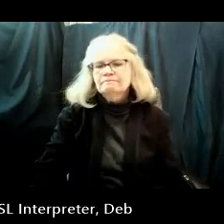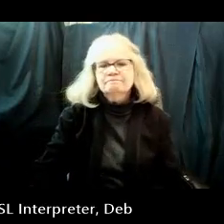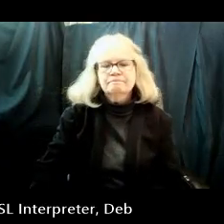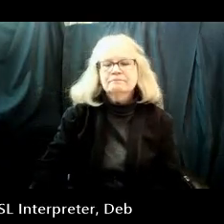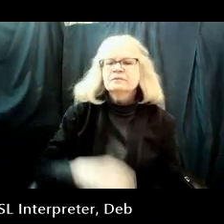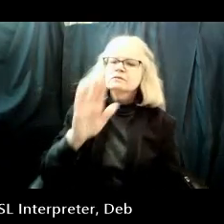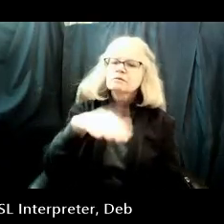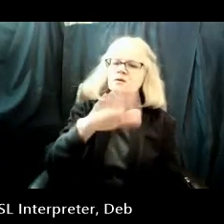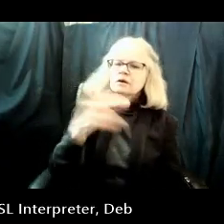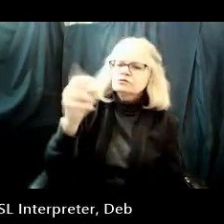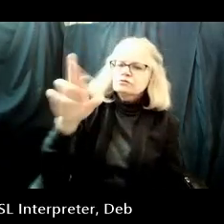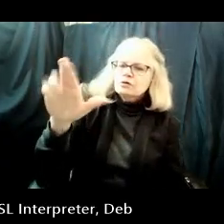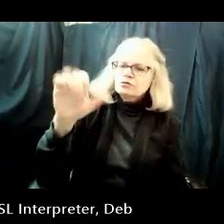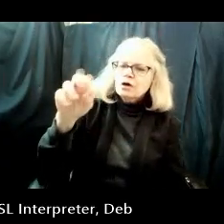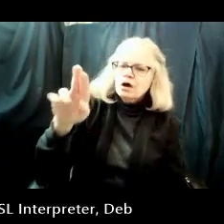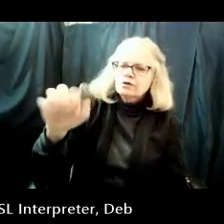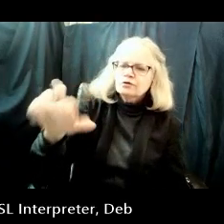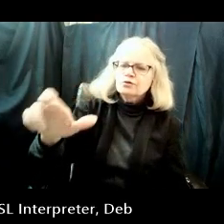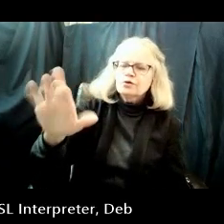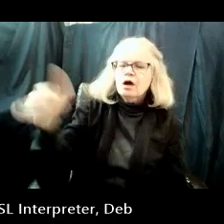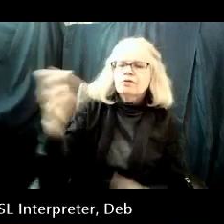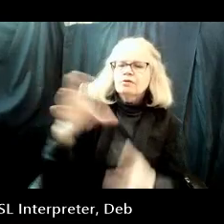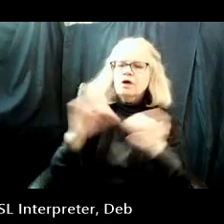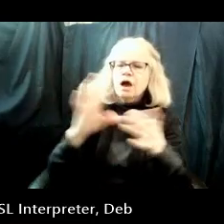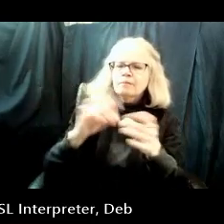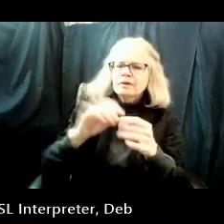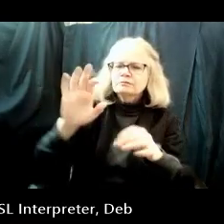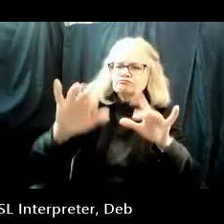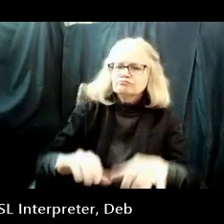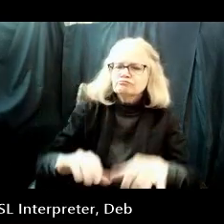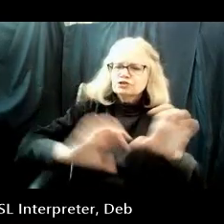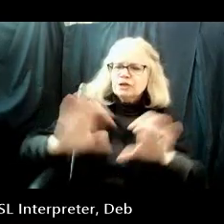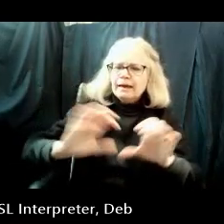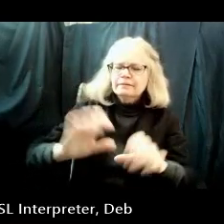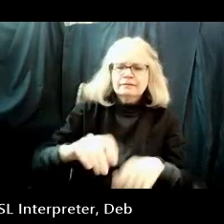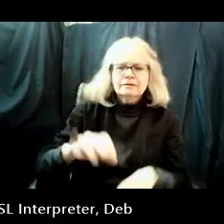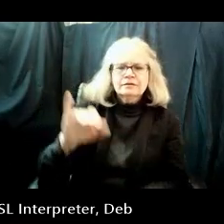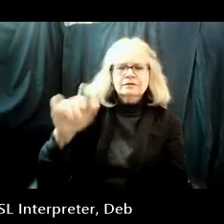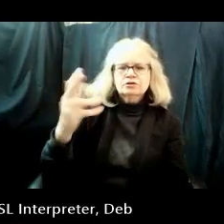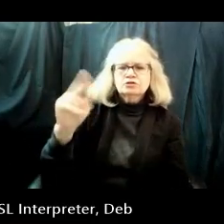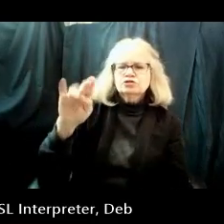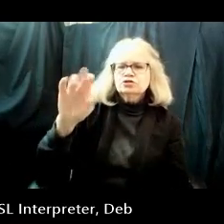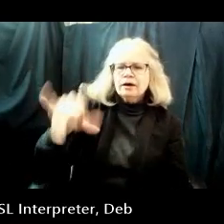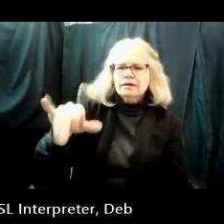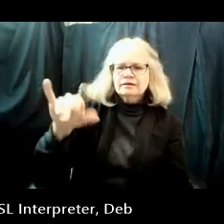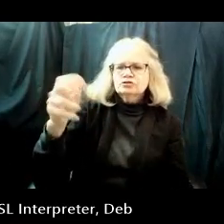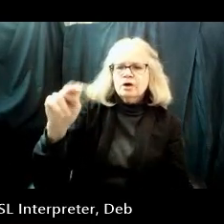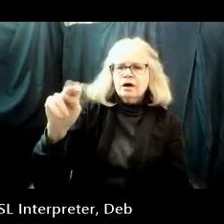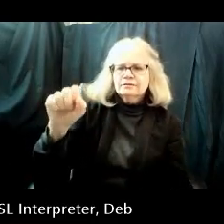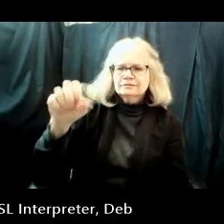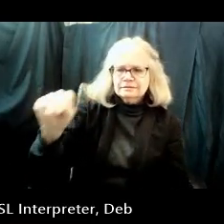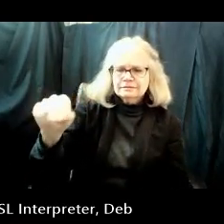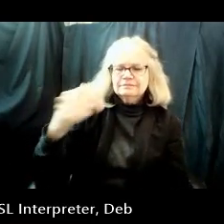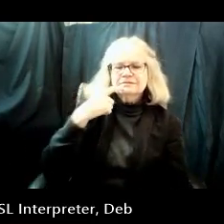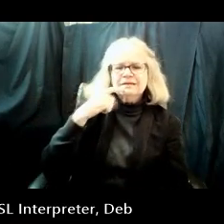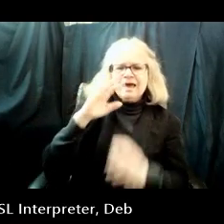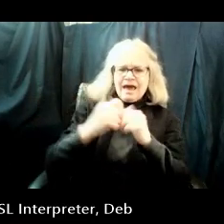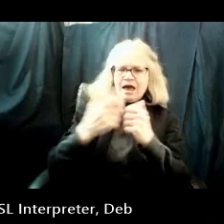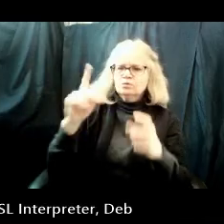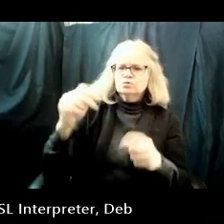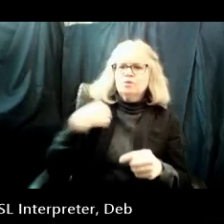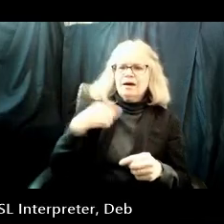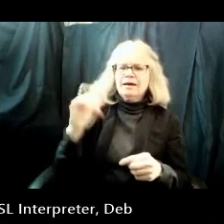Dr. Connor, there's another comment that was put into the chat. Johnny Johnson says, how do I, as a